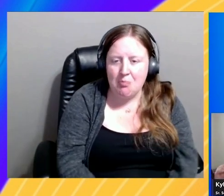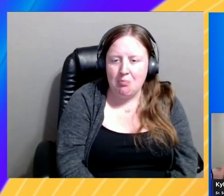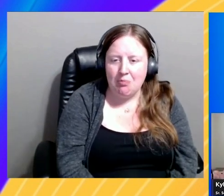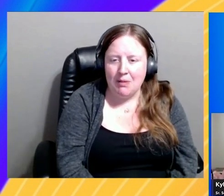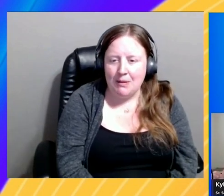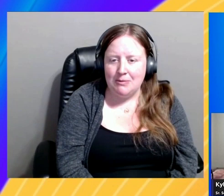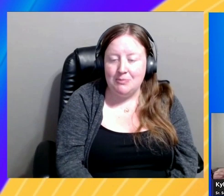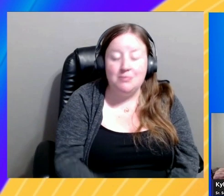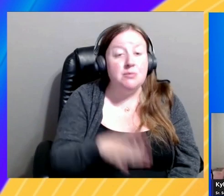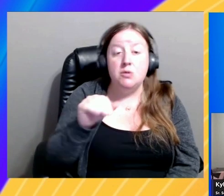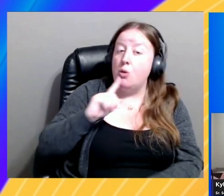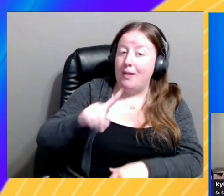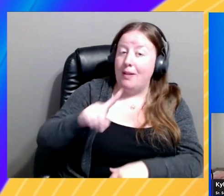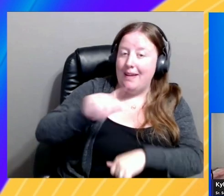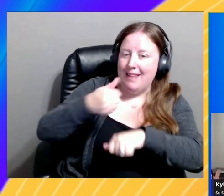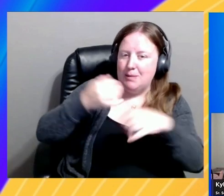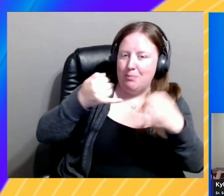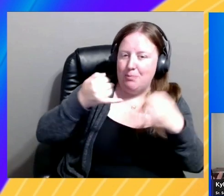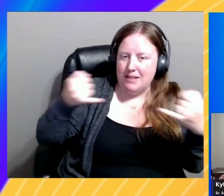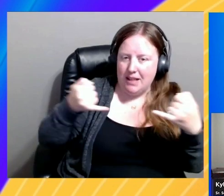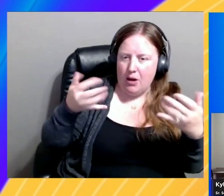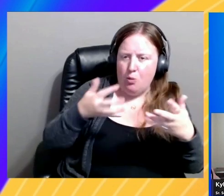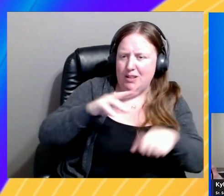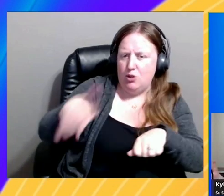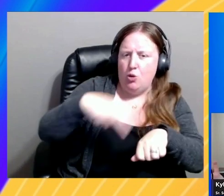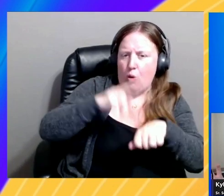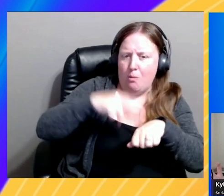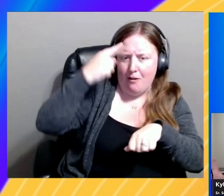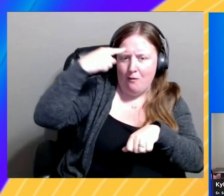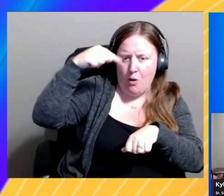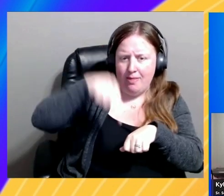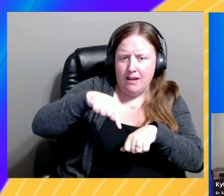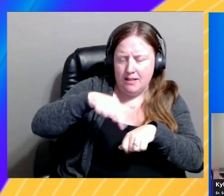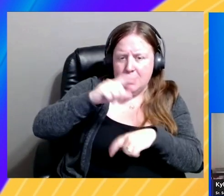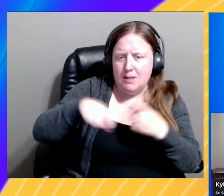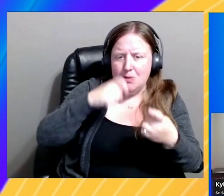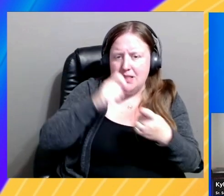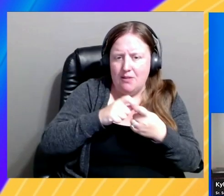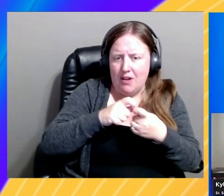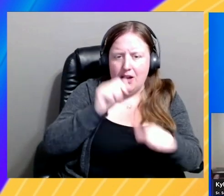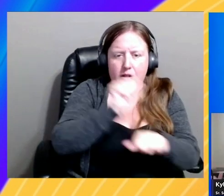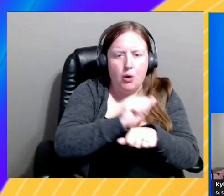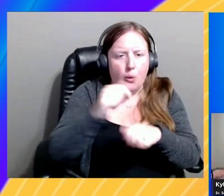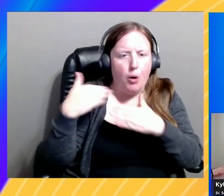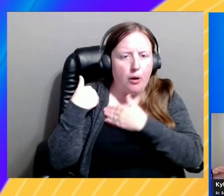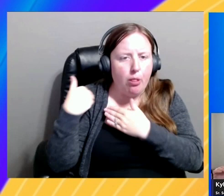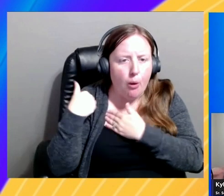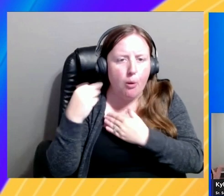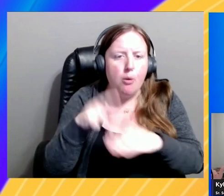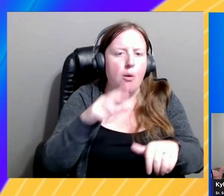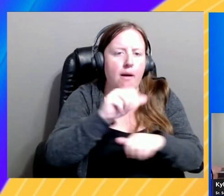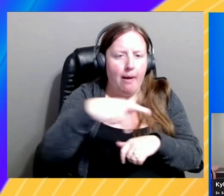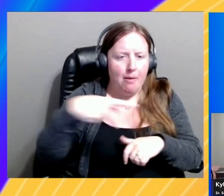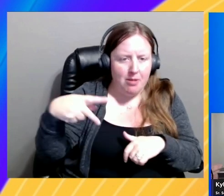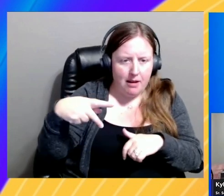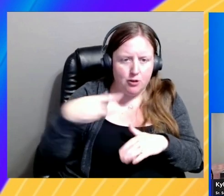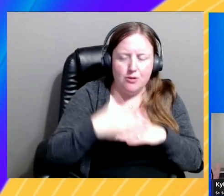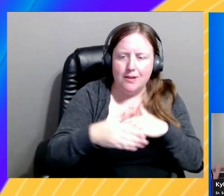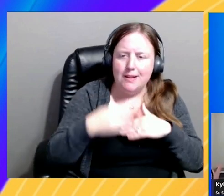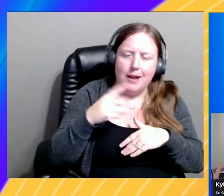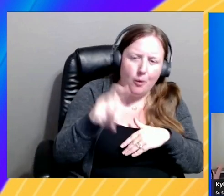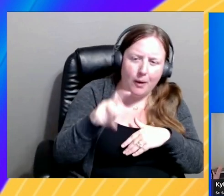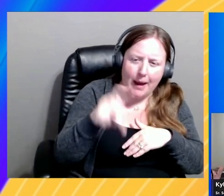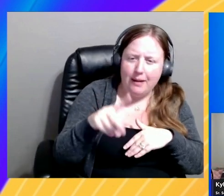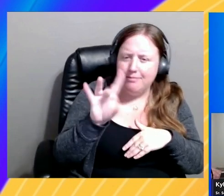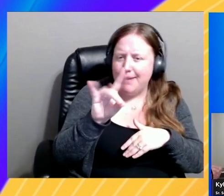this is baselining what is normal for this particular workload or application, and then saying, okay, 80% may be